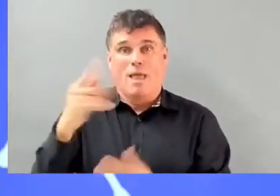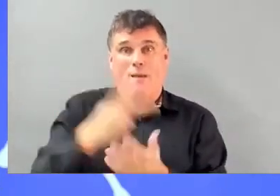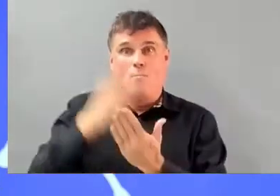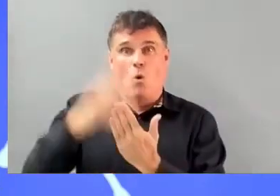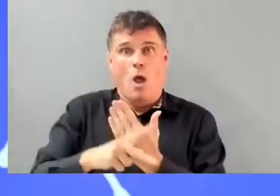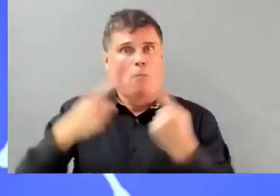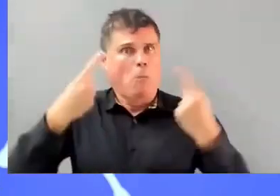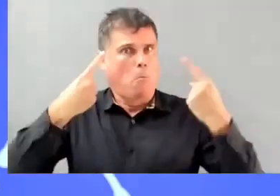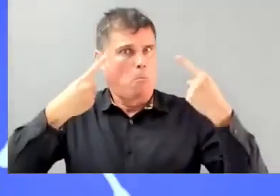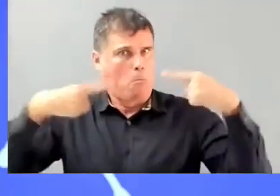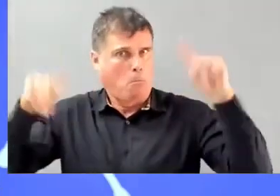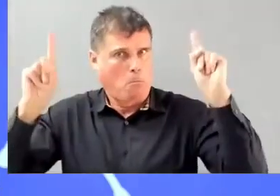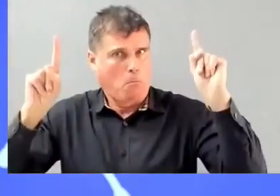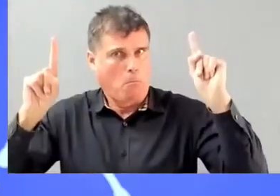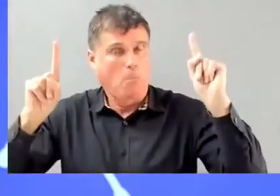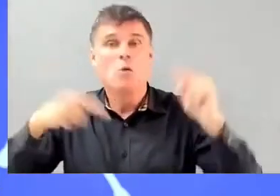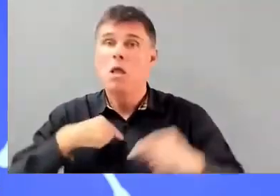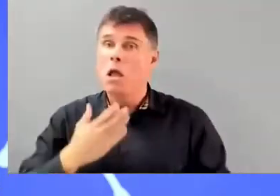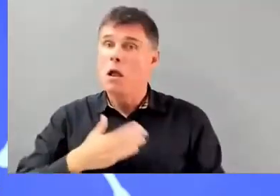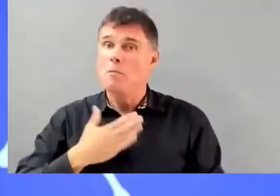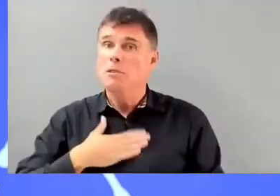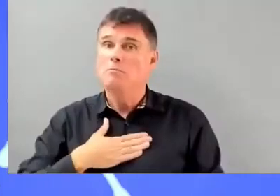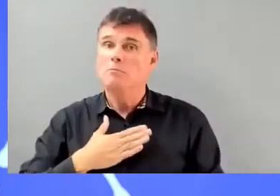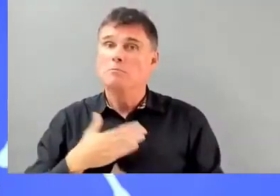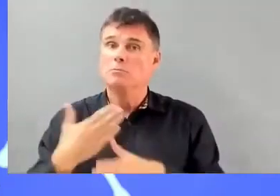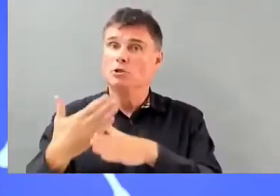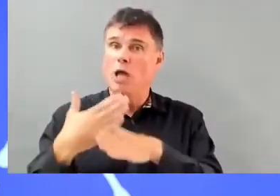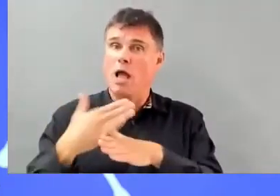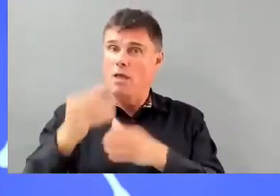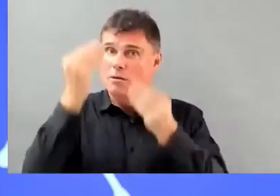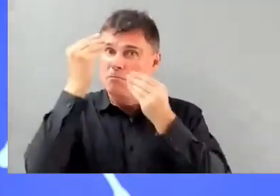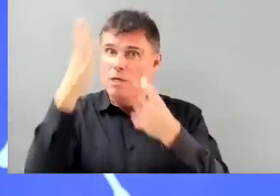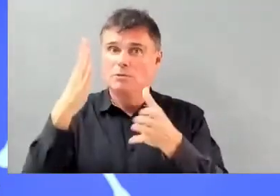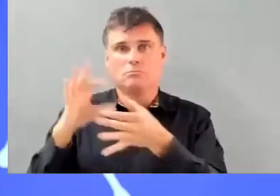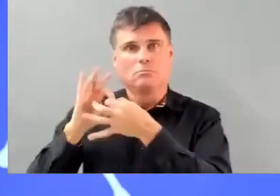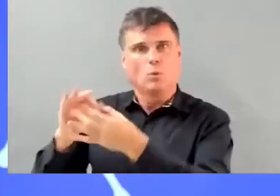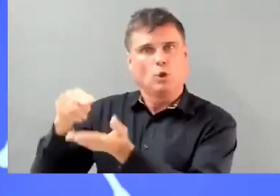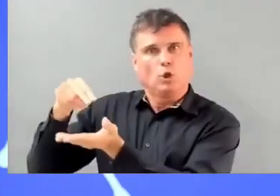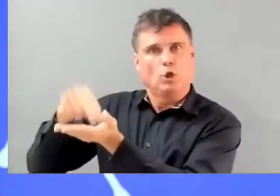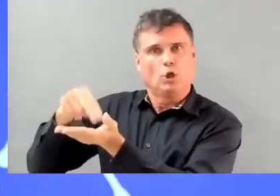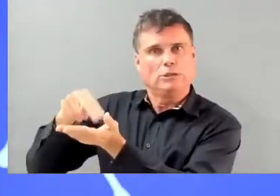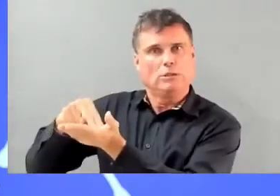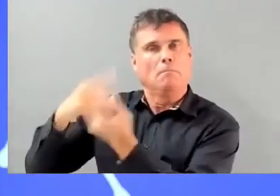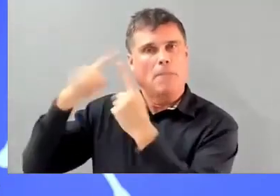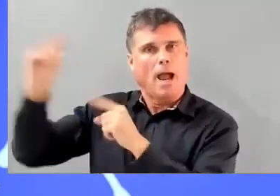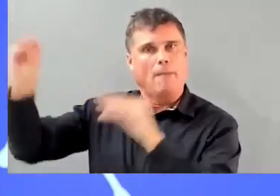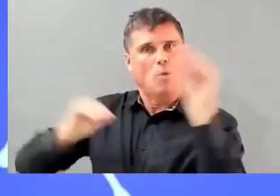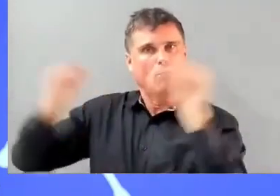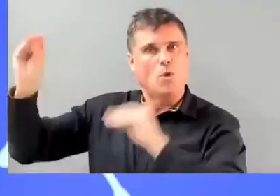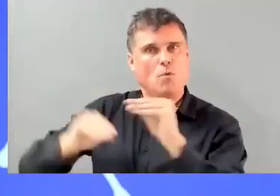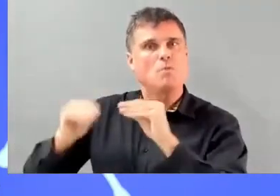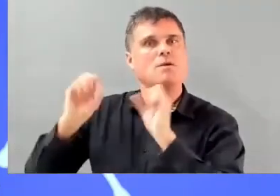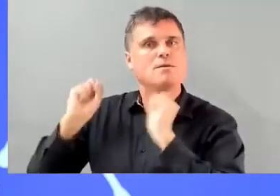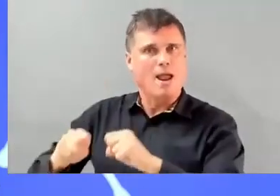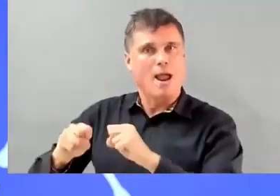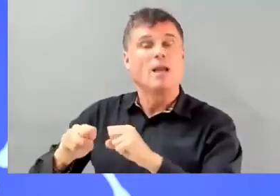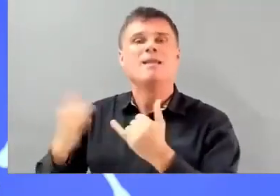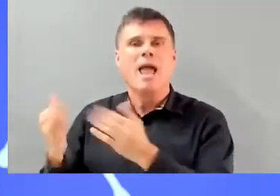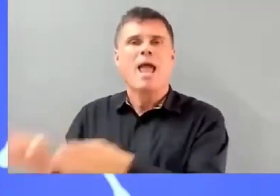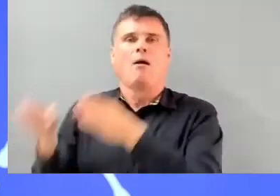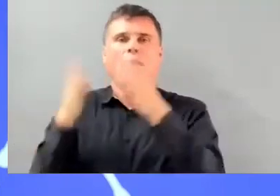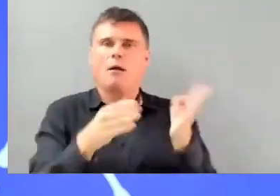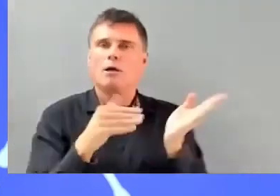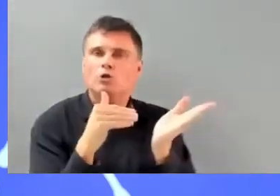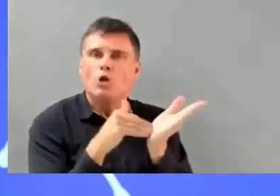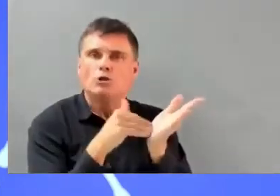of the information on that for nurses. We believe that these changes will have the same positive effect for doctors. And so